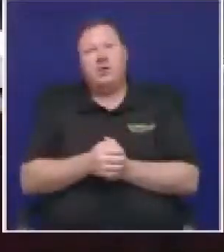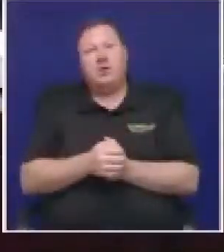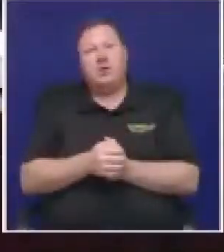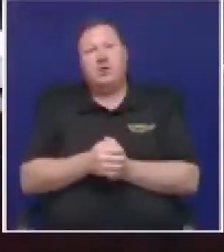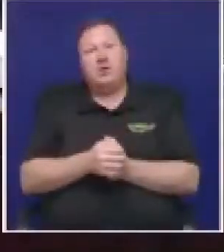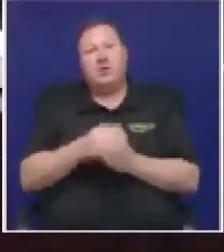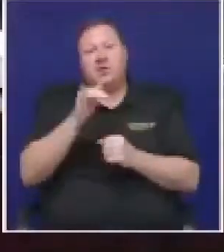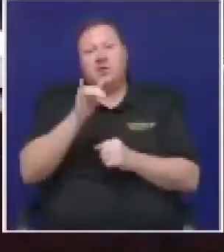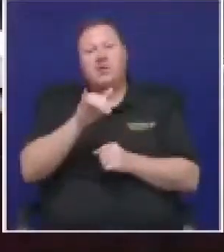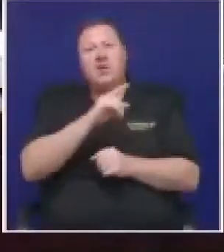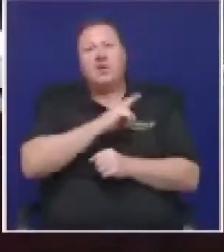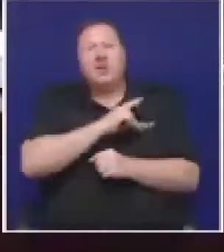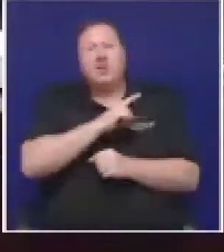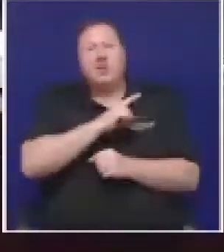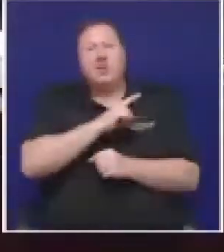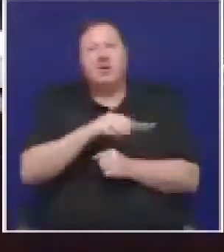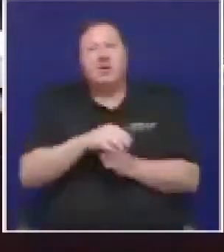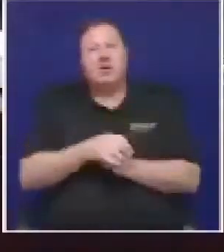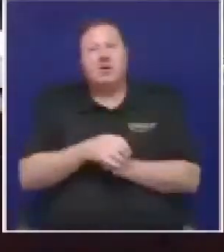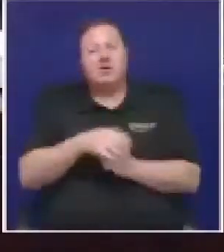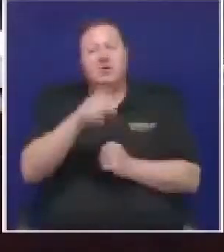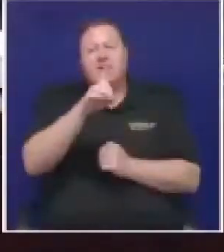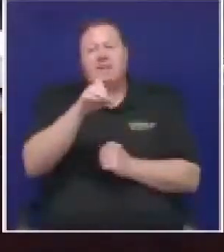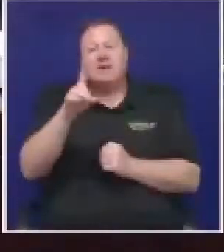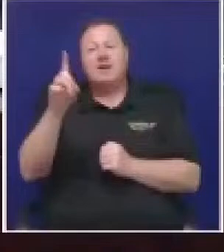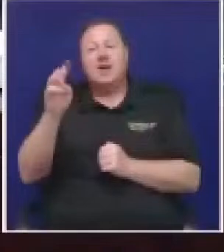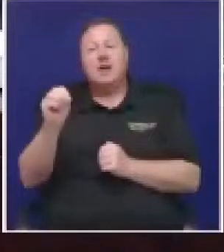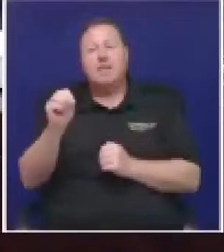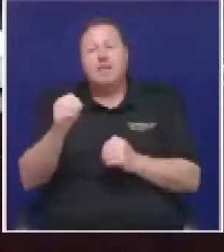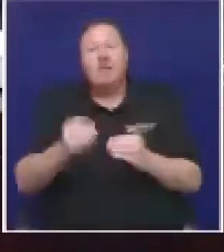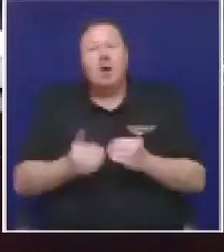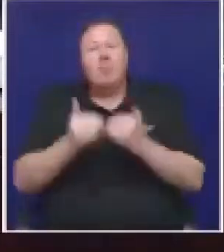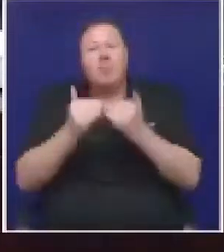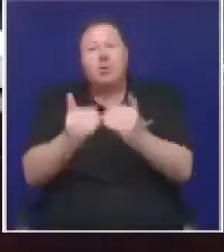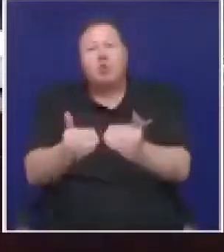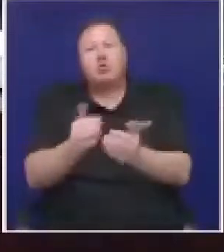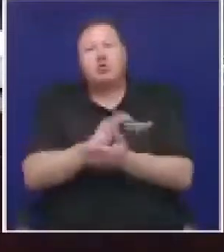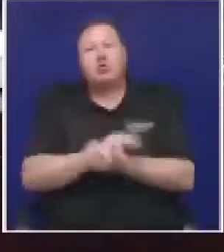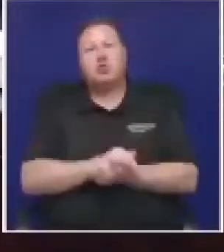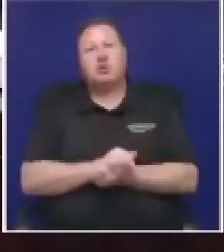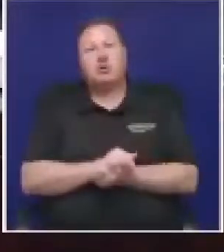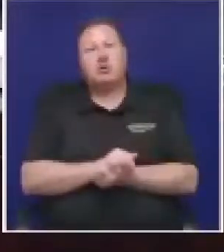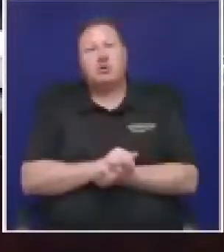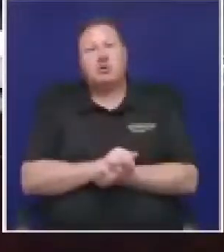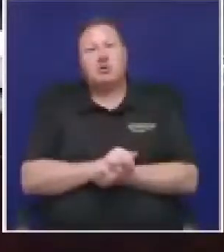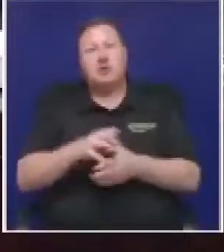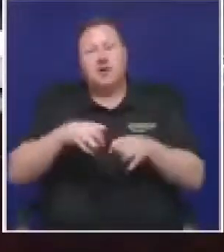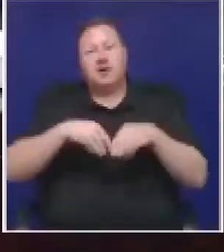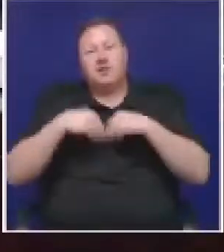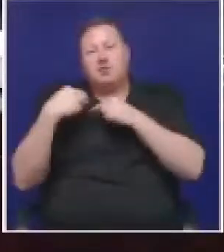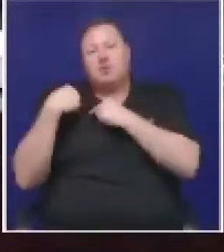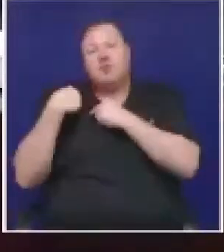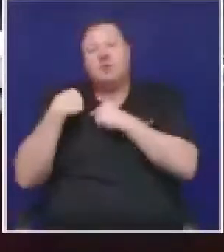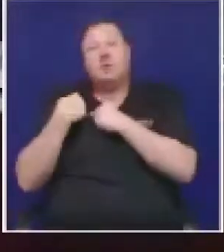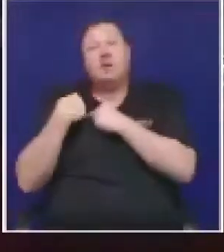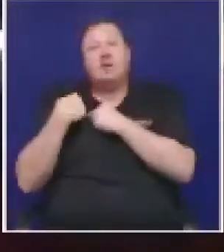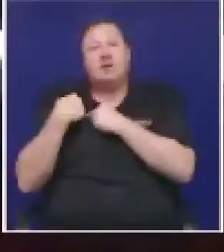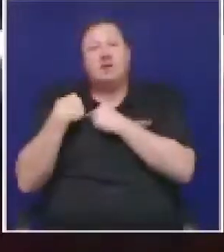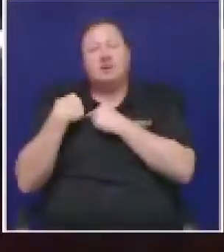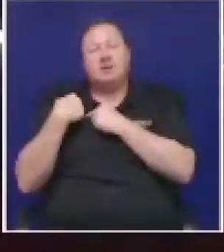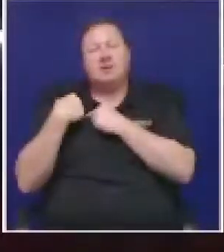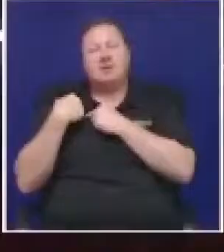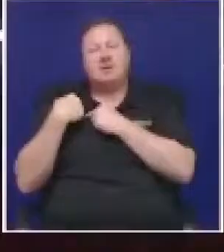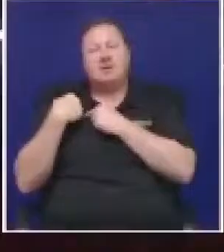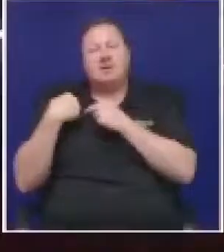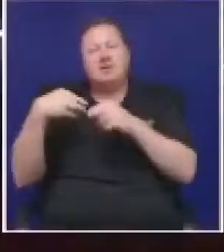That's why we call it the DDM approach. So accountability lies in